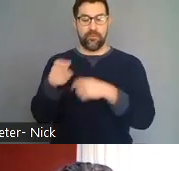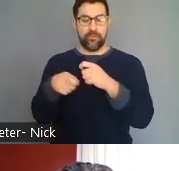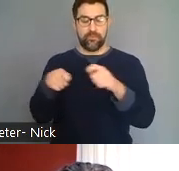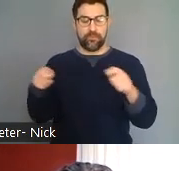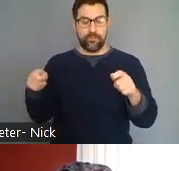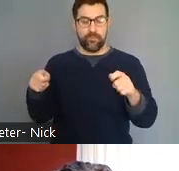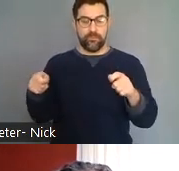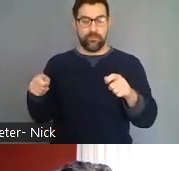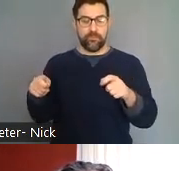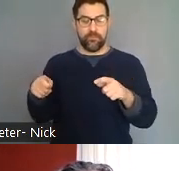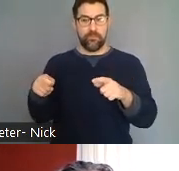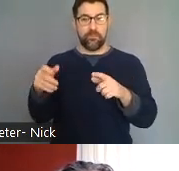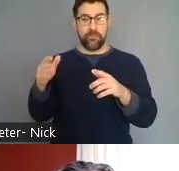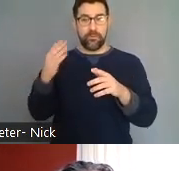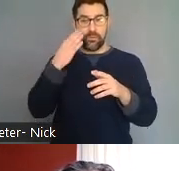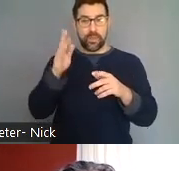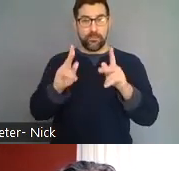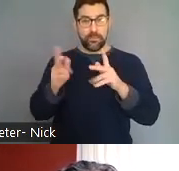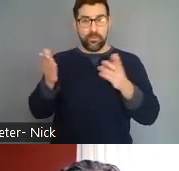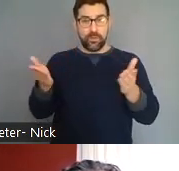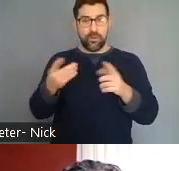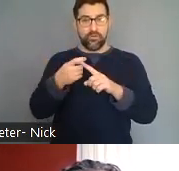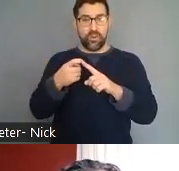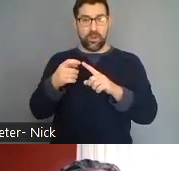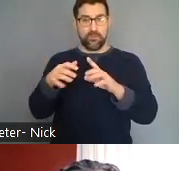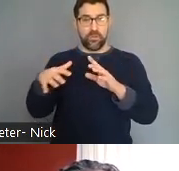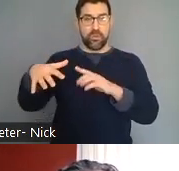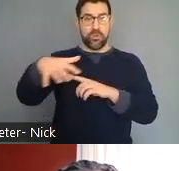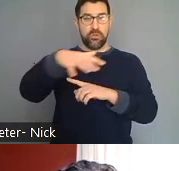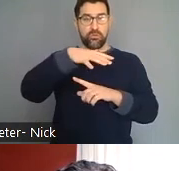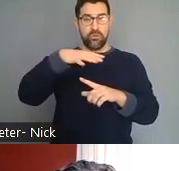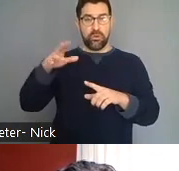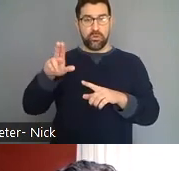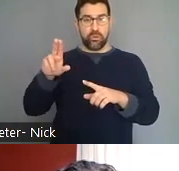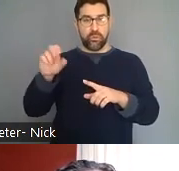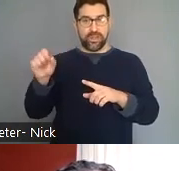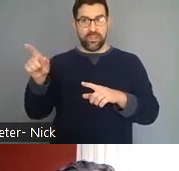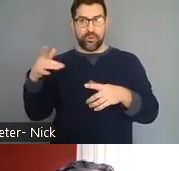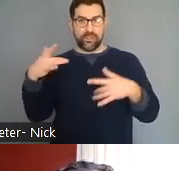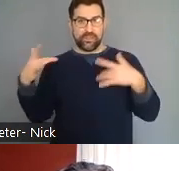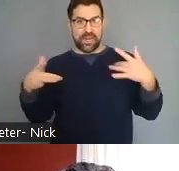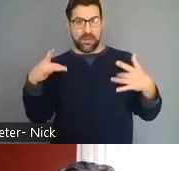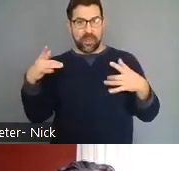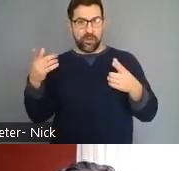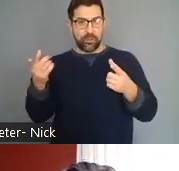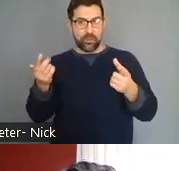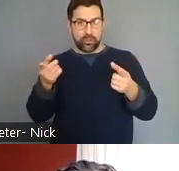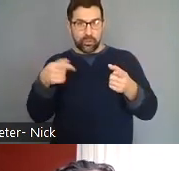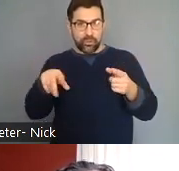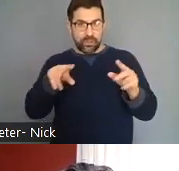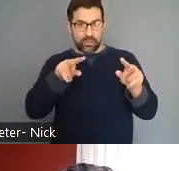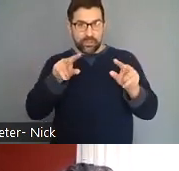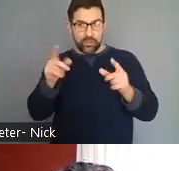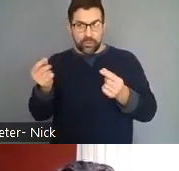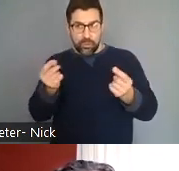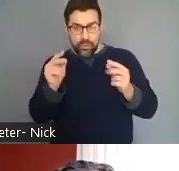all to know there are people here from across the U.S. who are so excited about what you're doing and learning from you. You